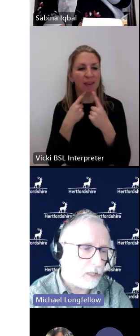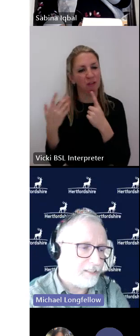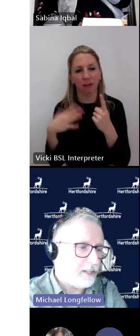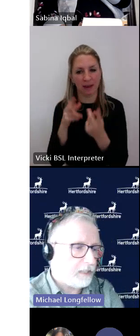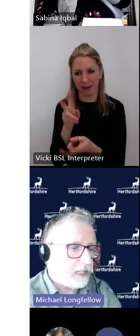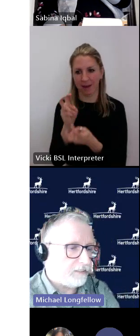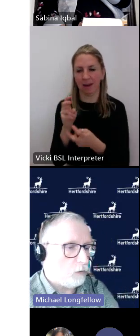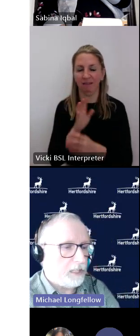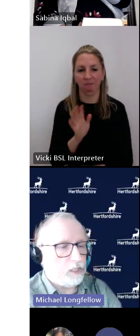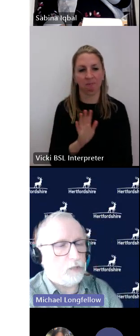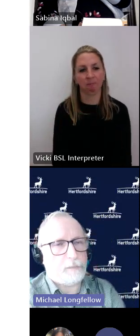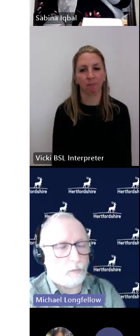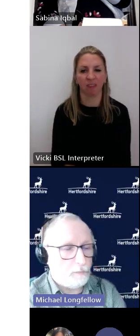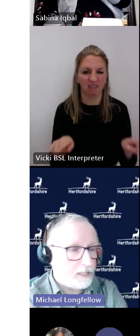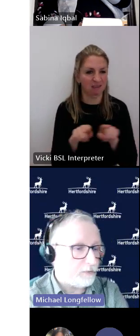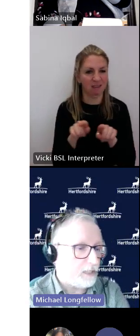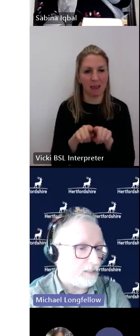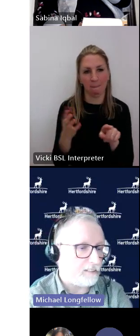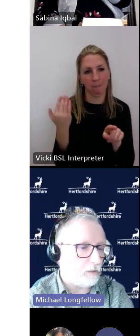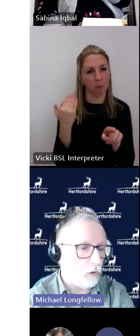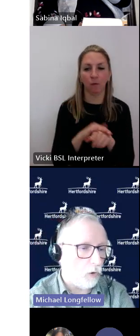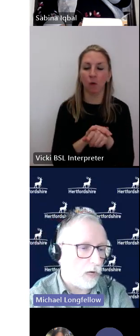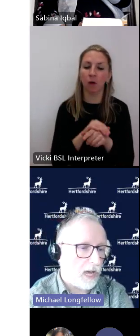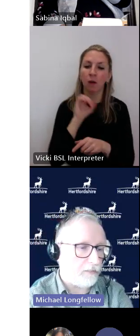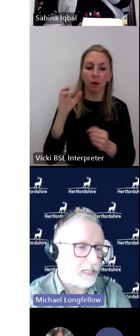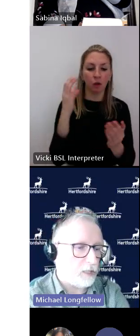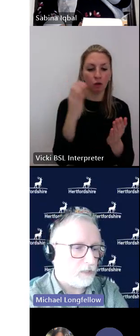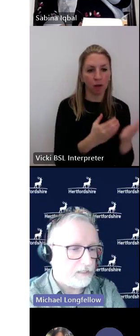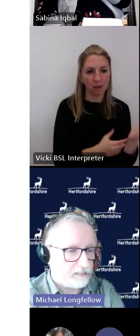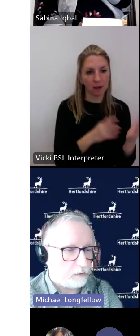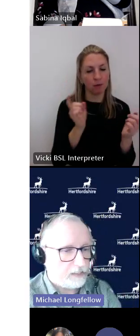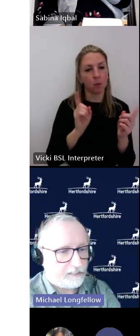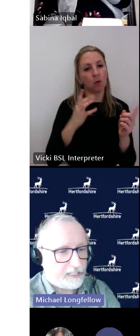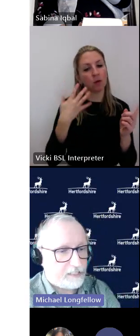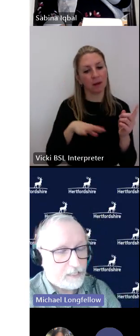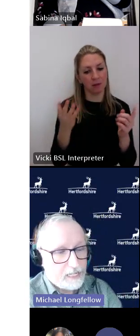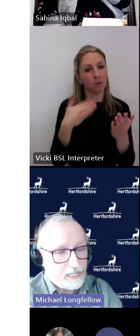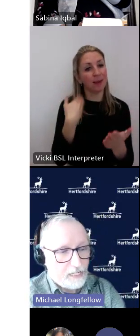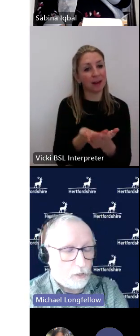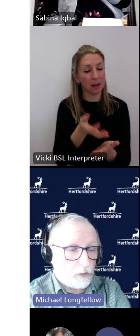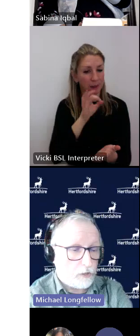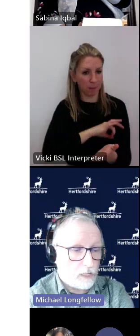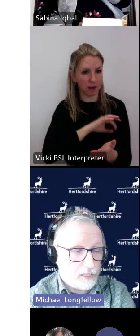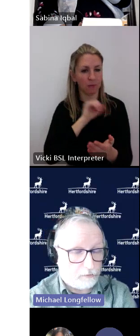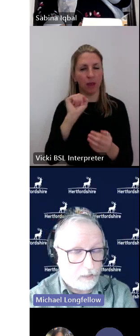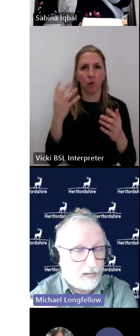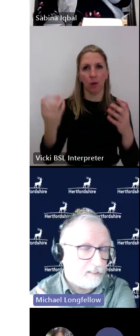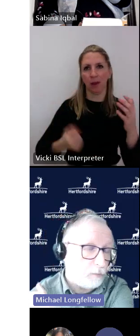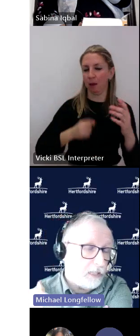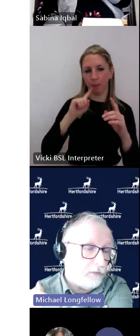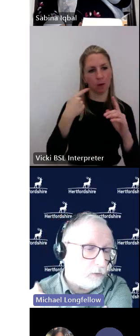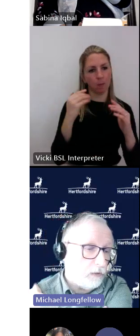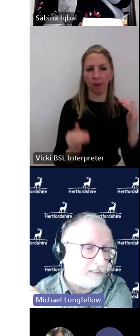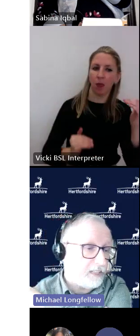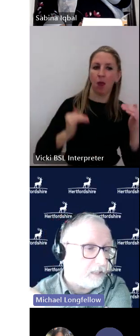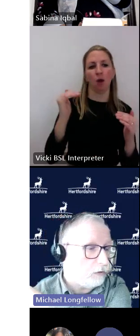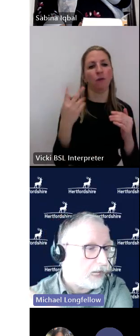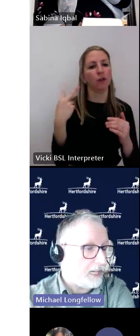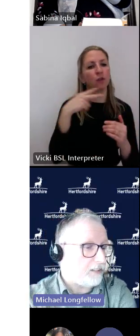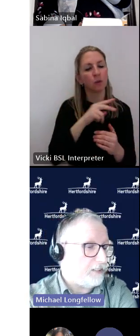The criteria is normally that you must be on benefits or have an income that does not exceed £293 per week if